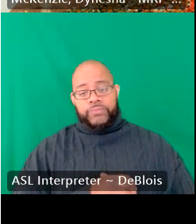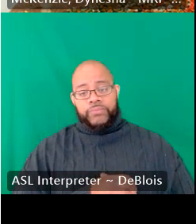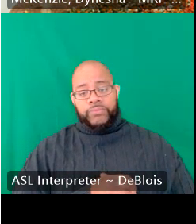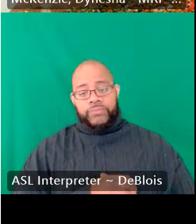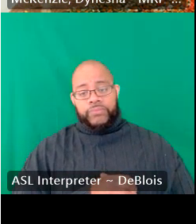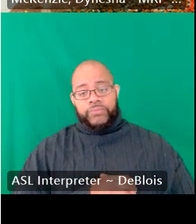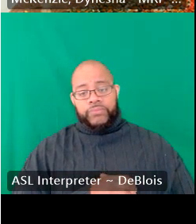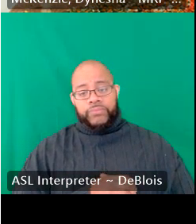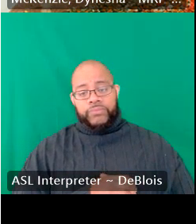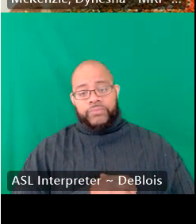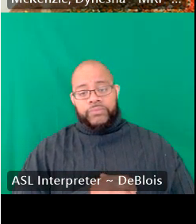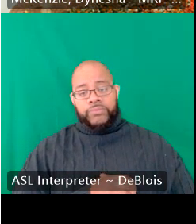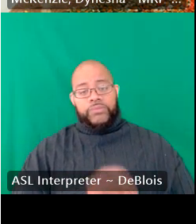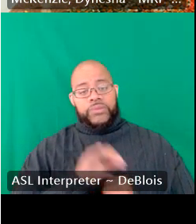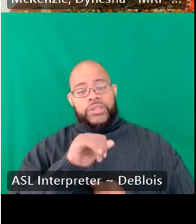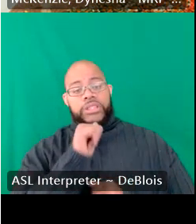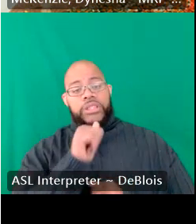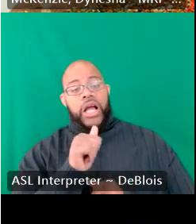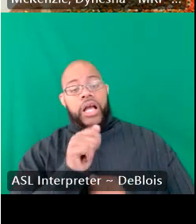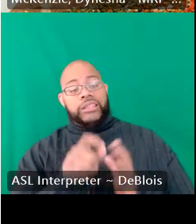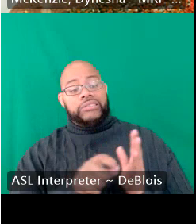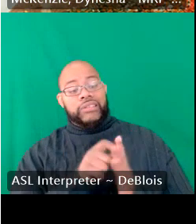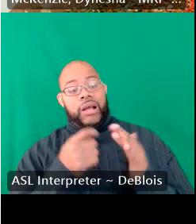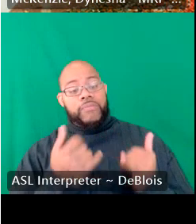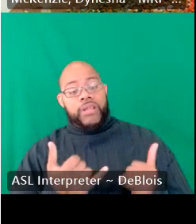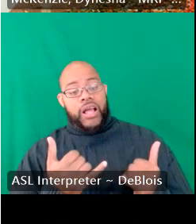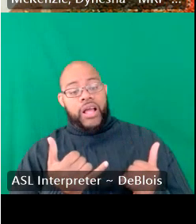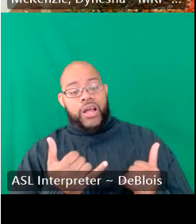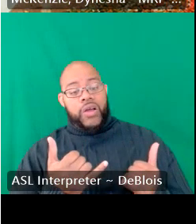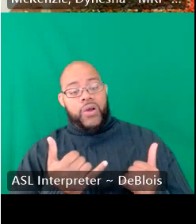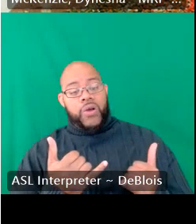this is not a time, I'm trying to say this the right way.